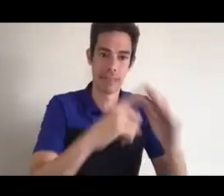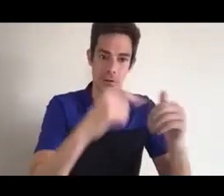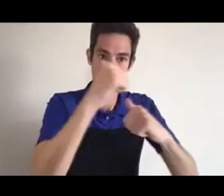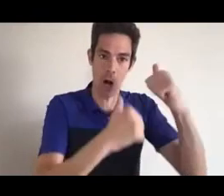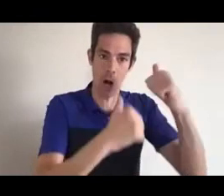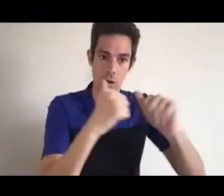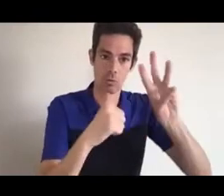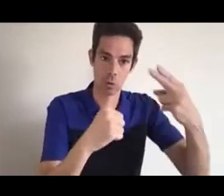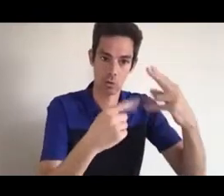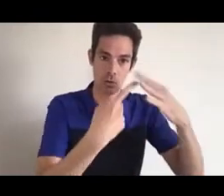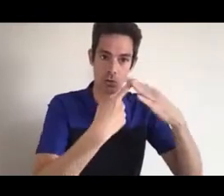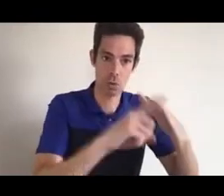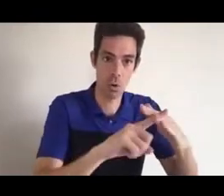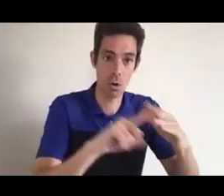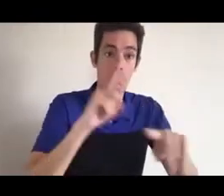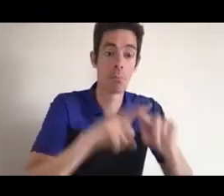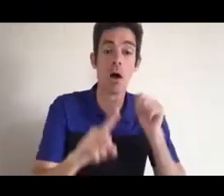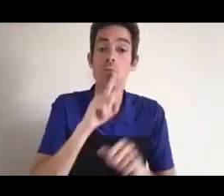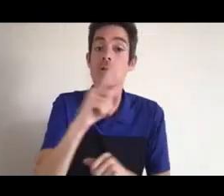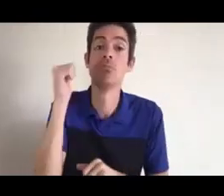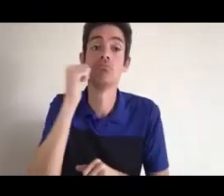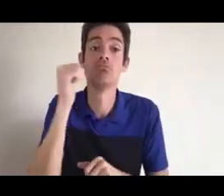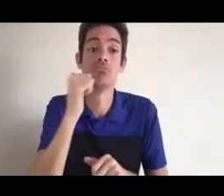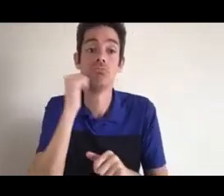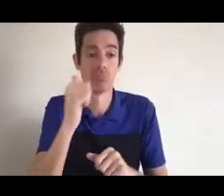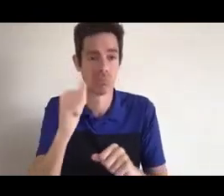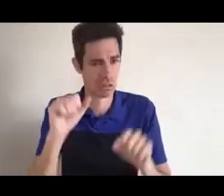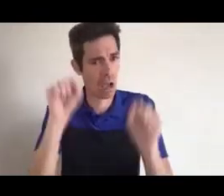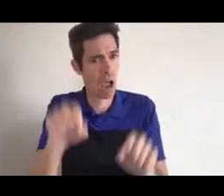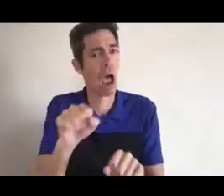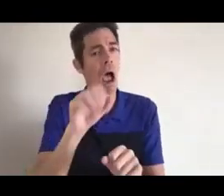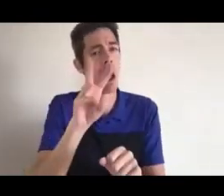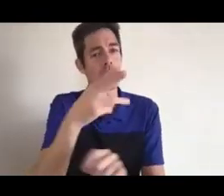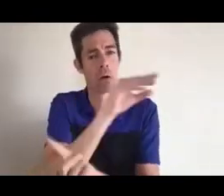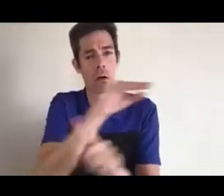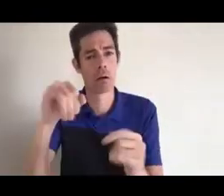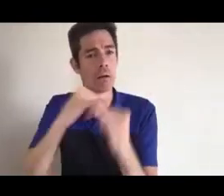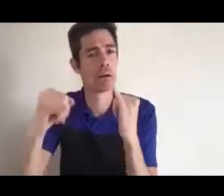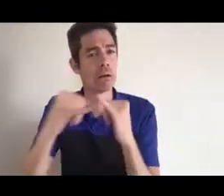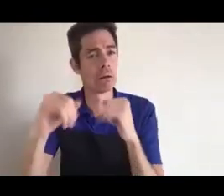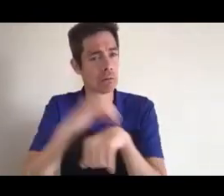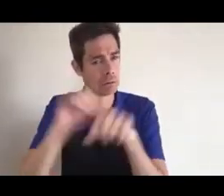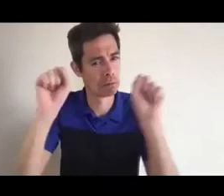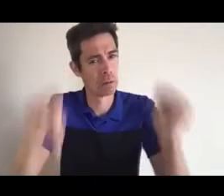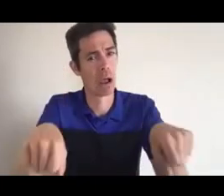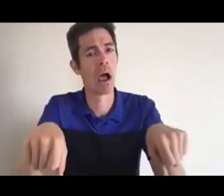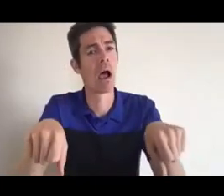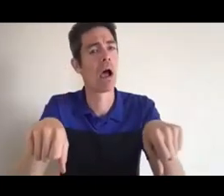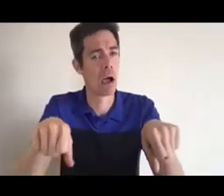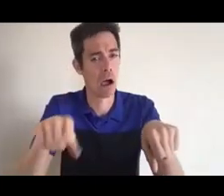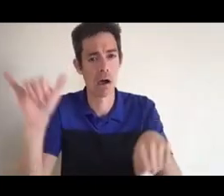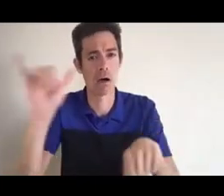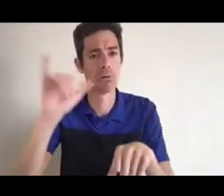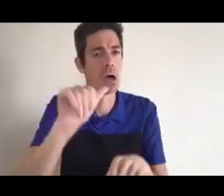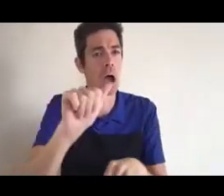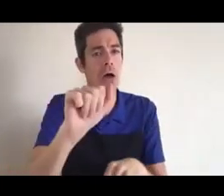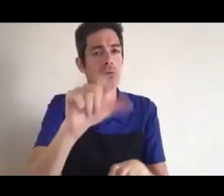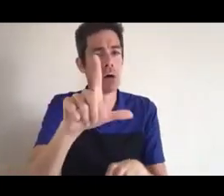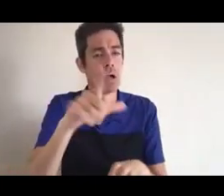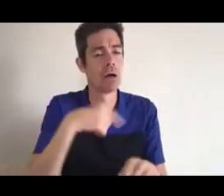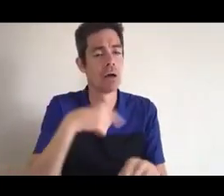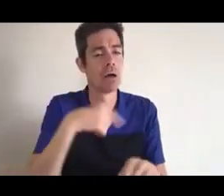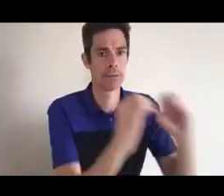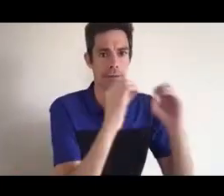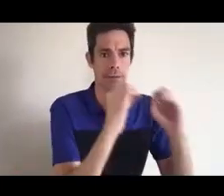inflection is not taught. You're taught beginning structure with a WH question in written English, but then you realize you can put it